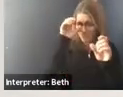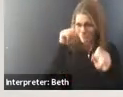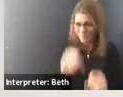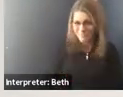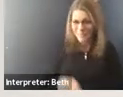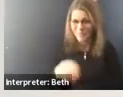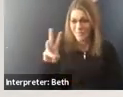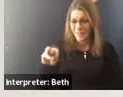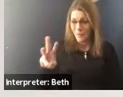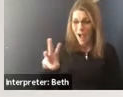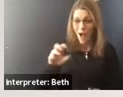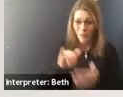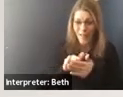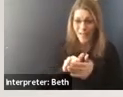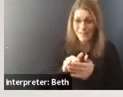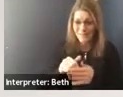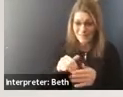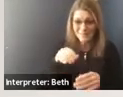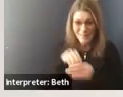fly too.